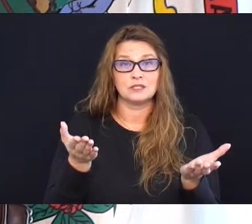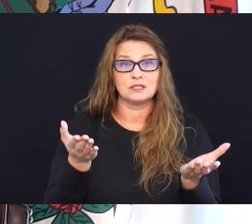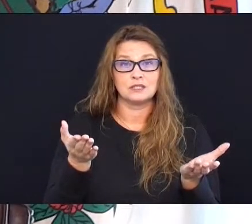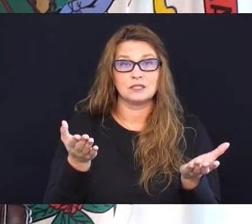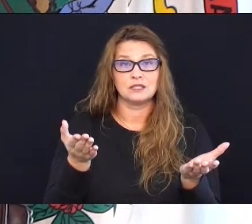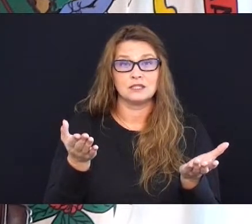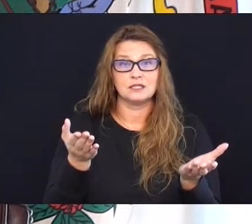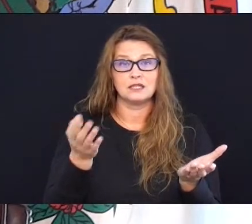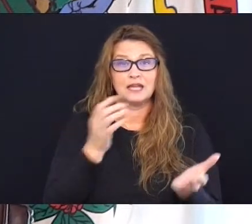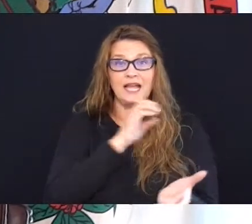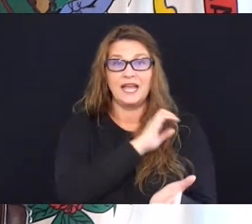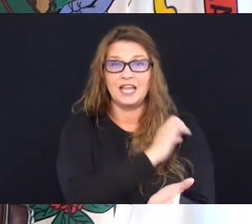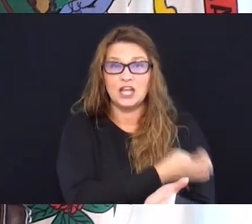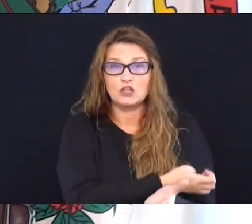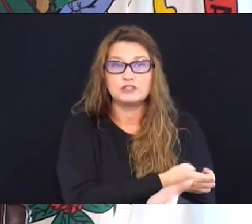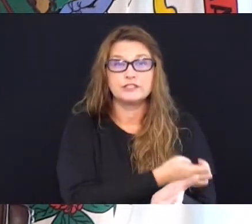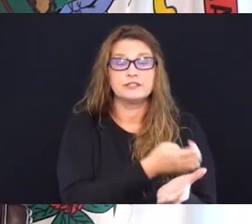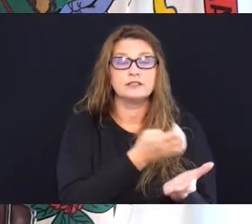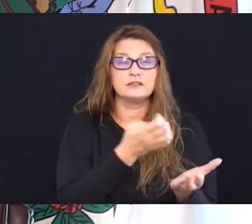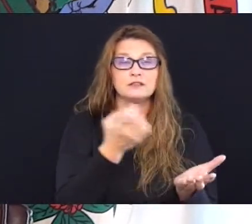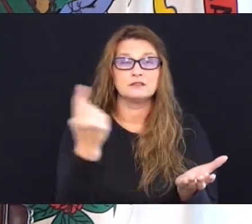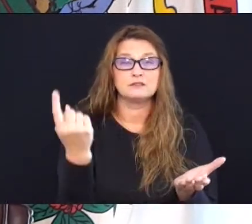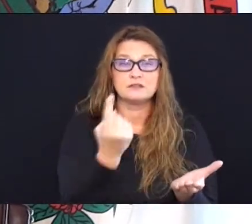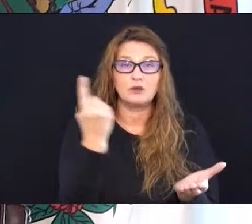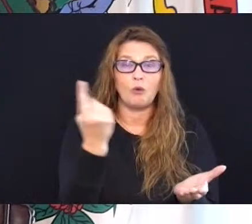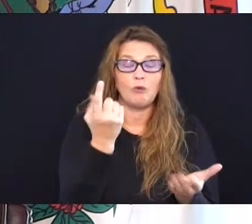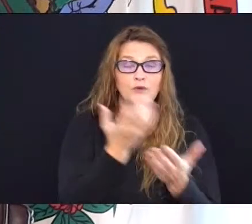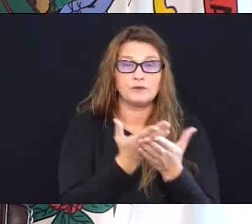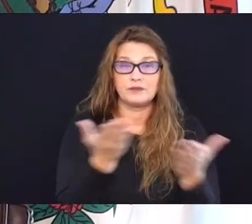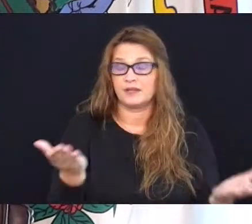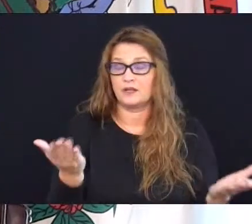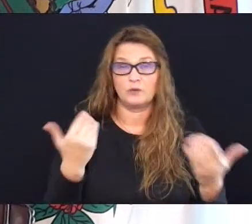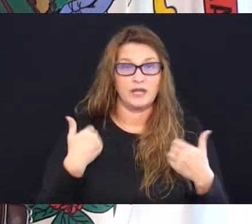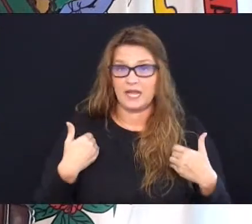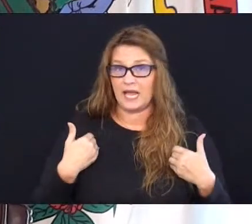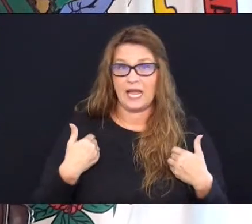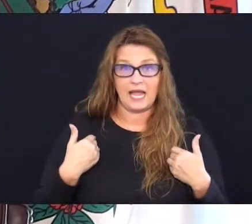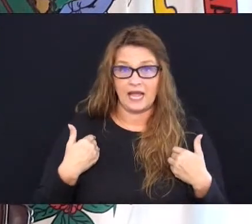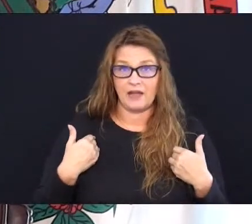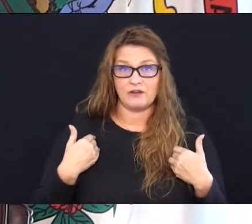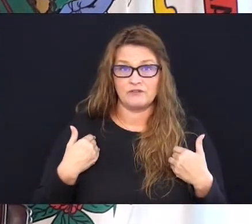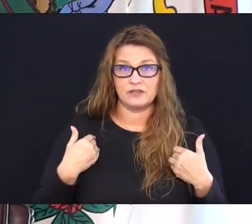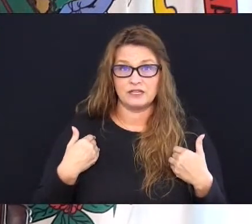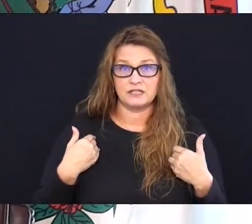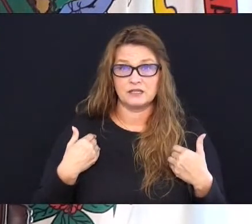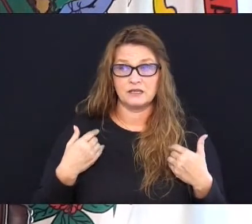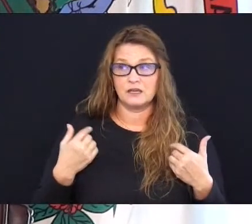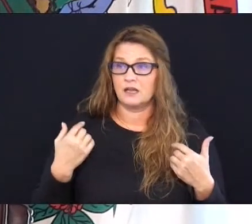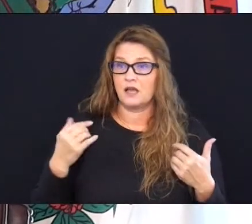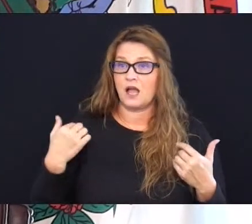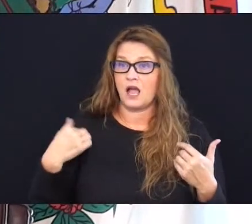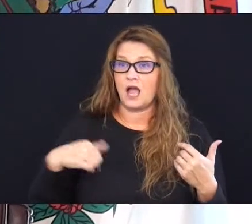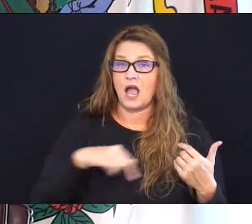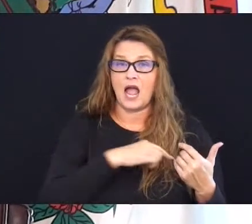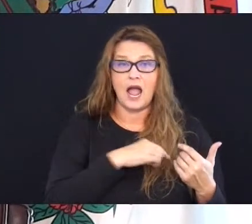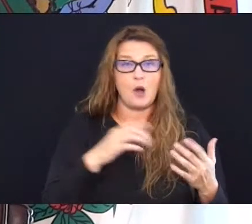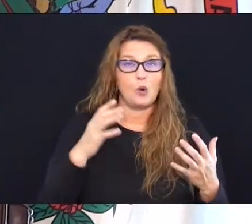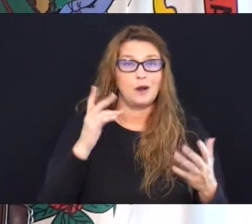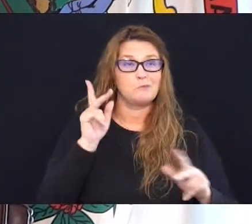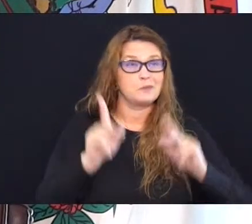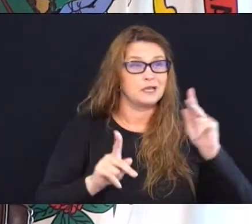Energy is the only thing that we have, really and truly, that civilization